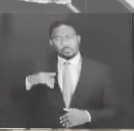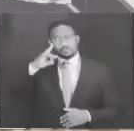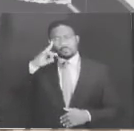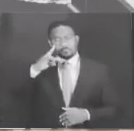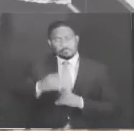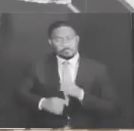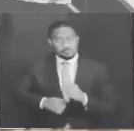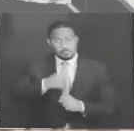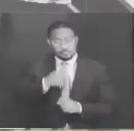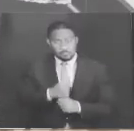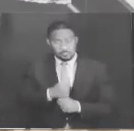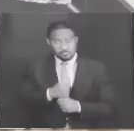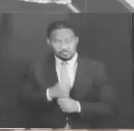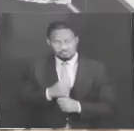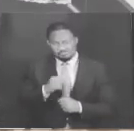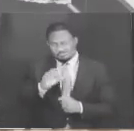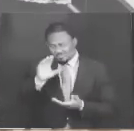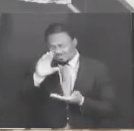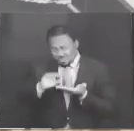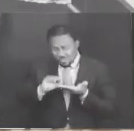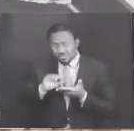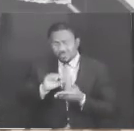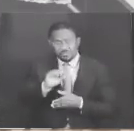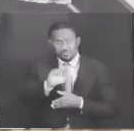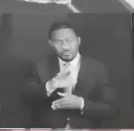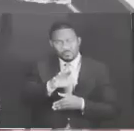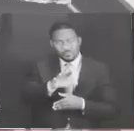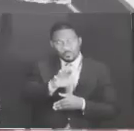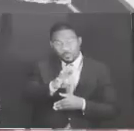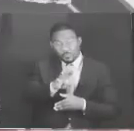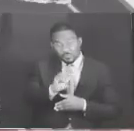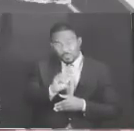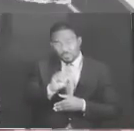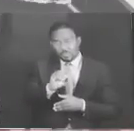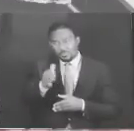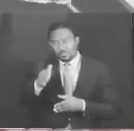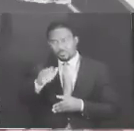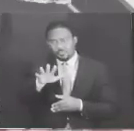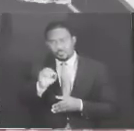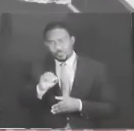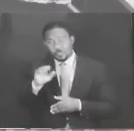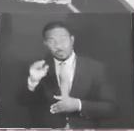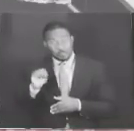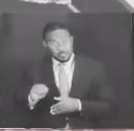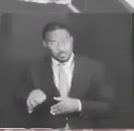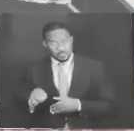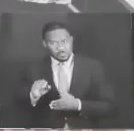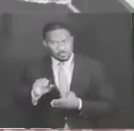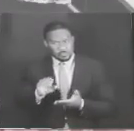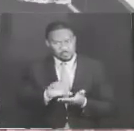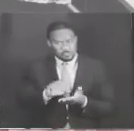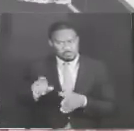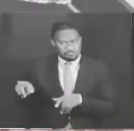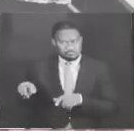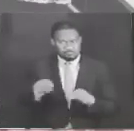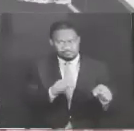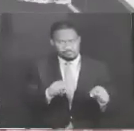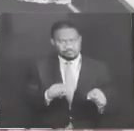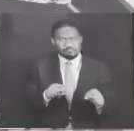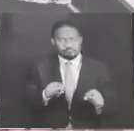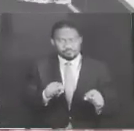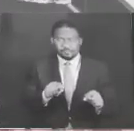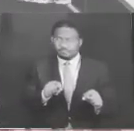a paltry 40% to 50% of transfers to the common fund were disbursed directly to the